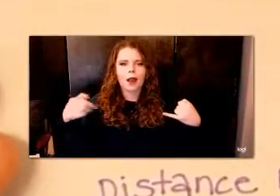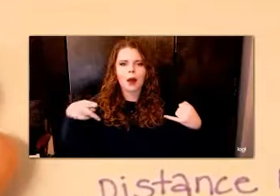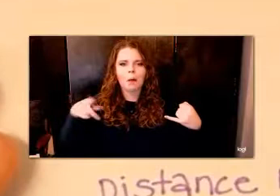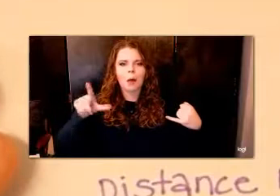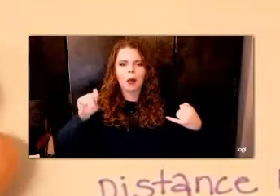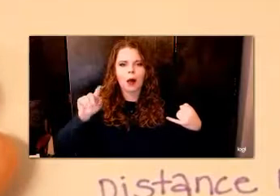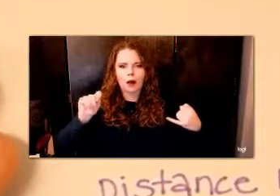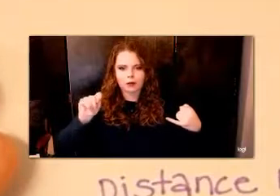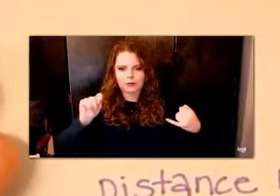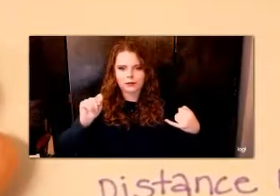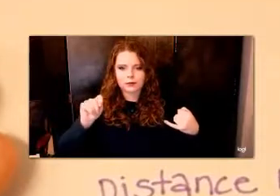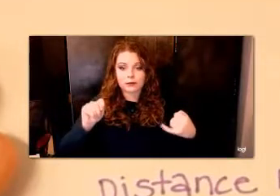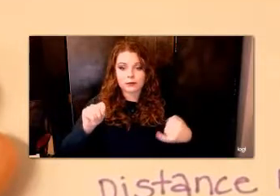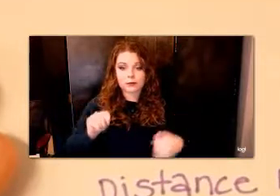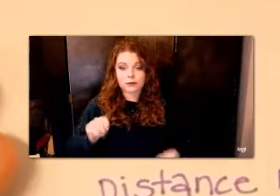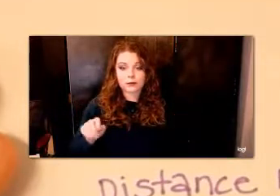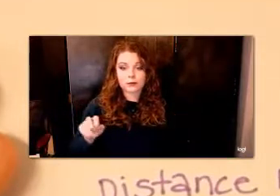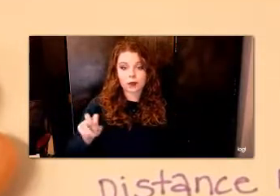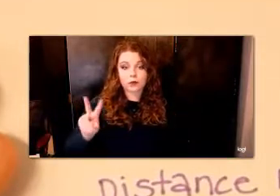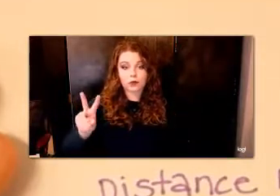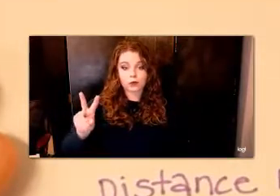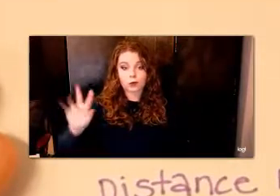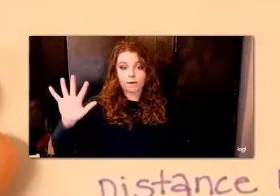I have 2 5/8 here.